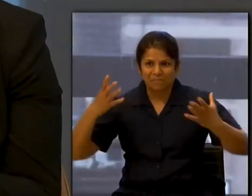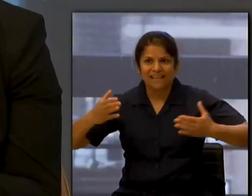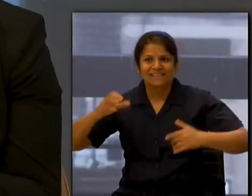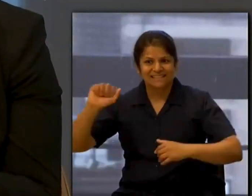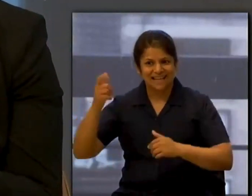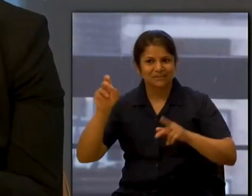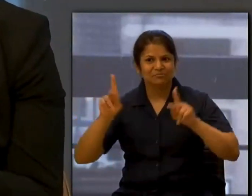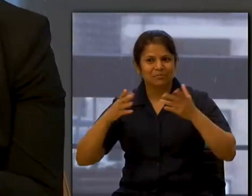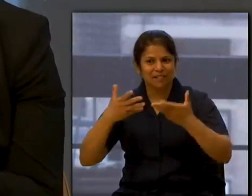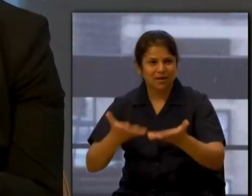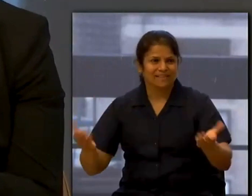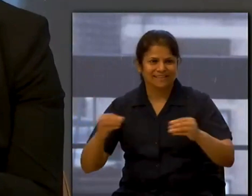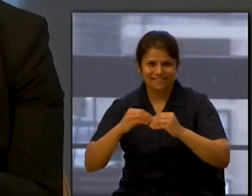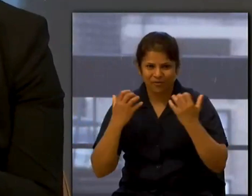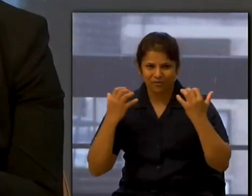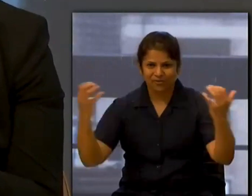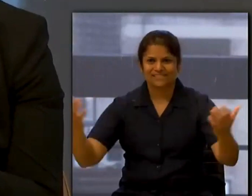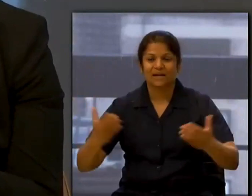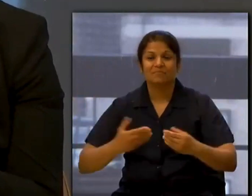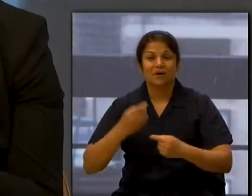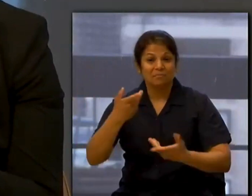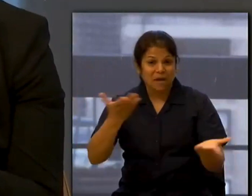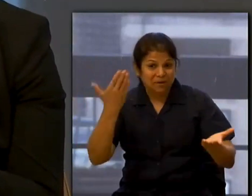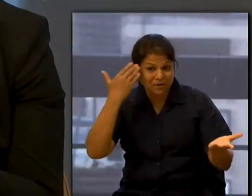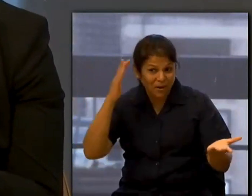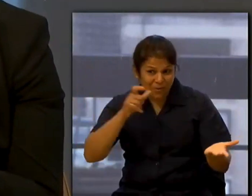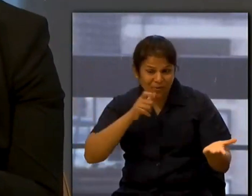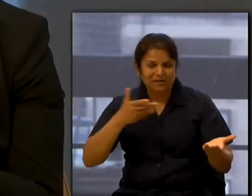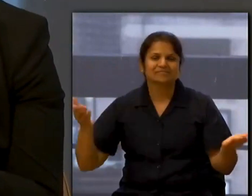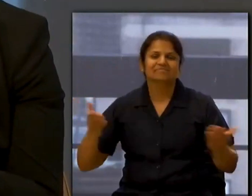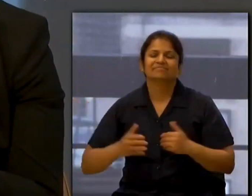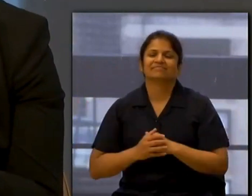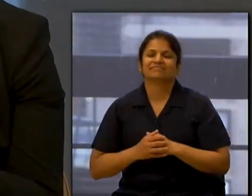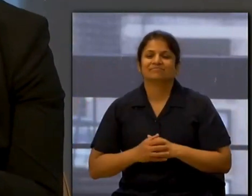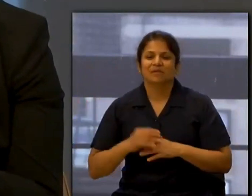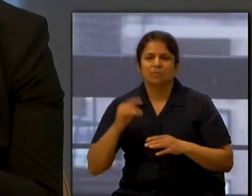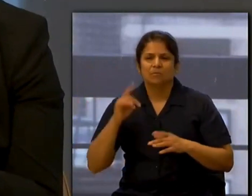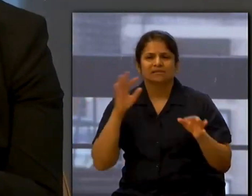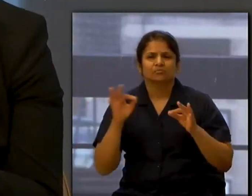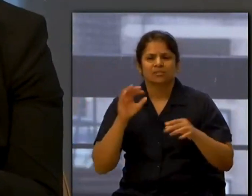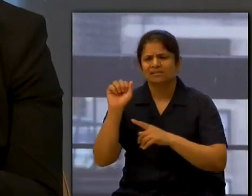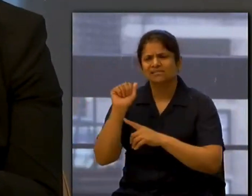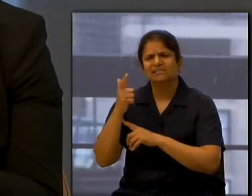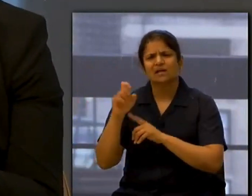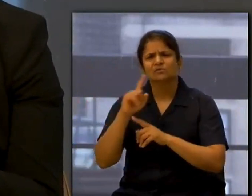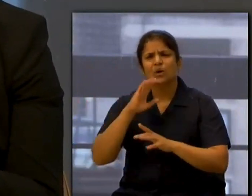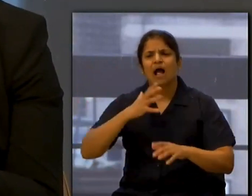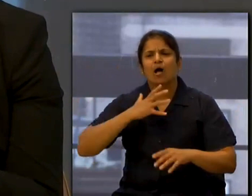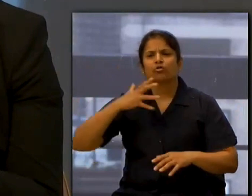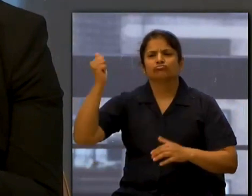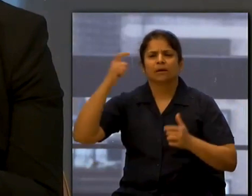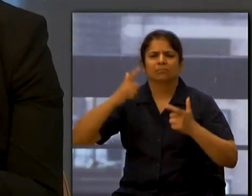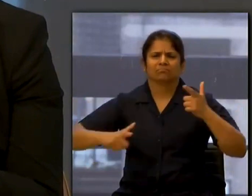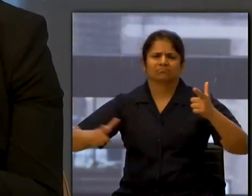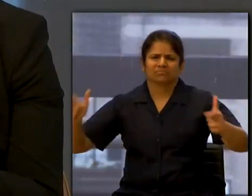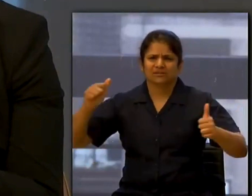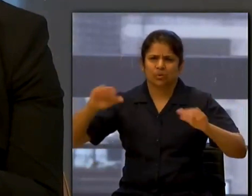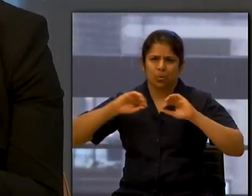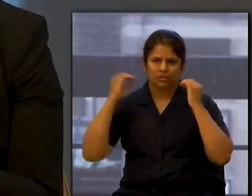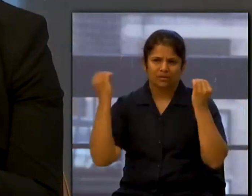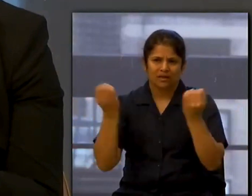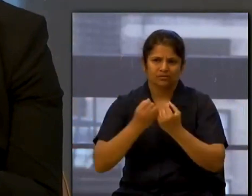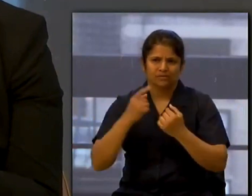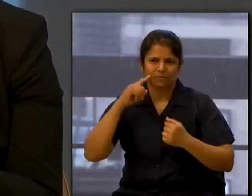familiar with the organization, SAGE is the oldest and largest organization in the country dedicated to the well-being specifically